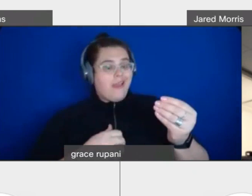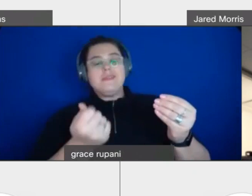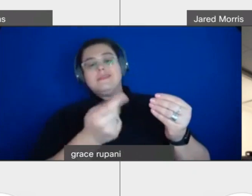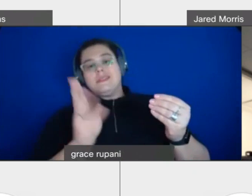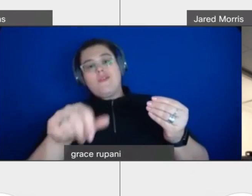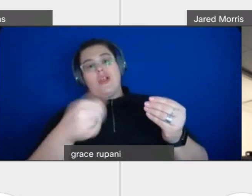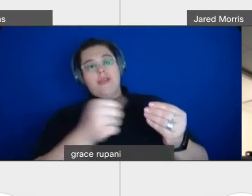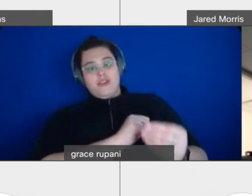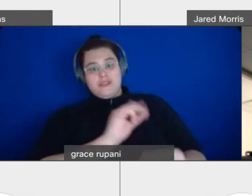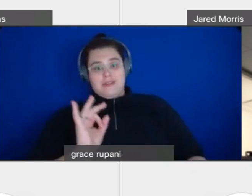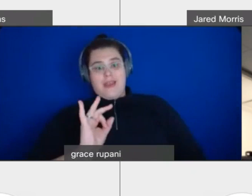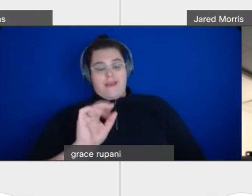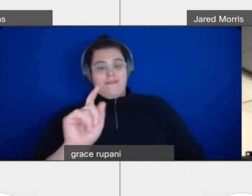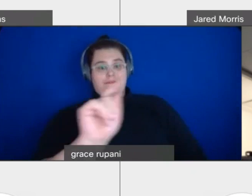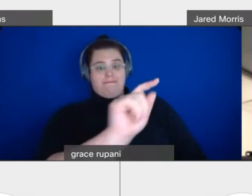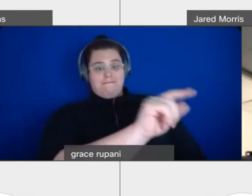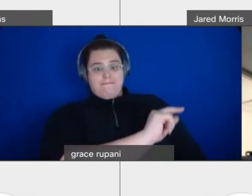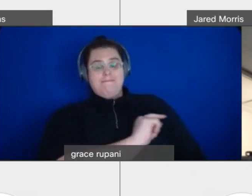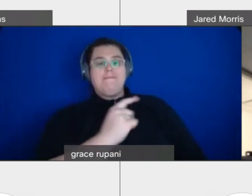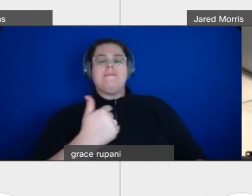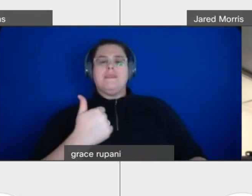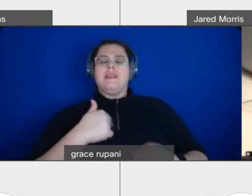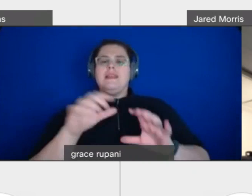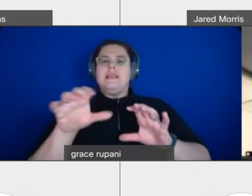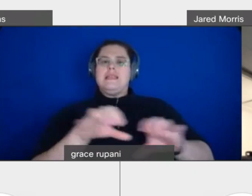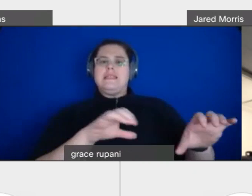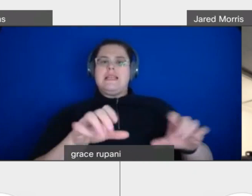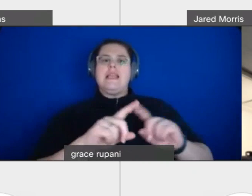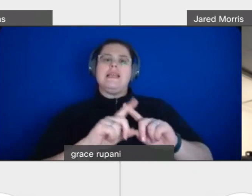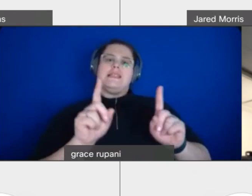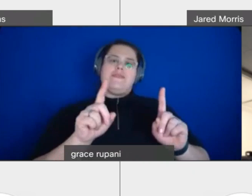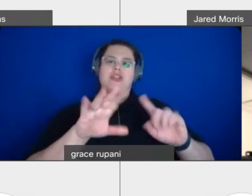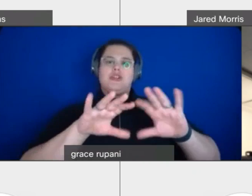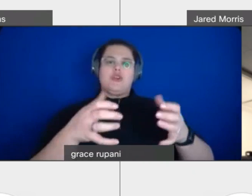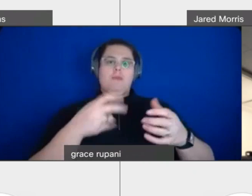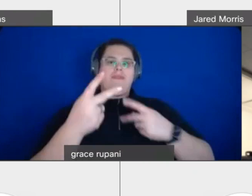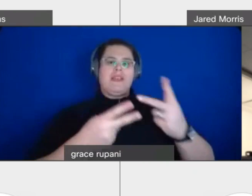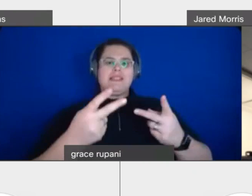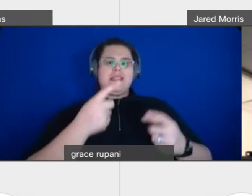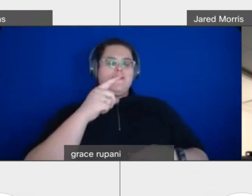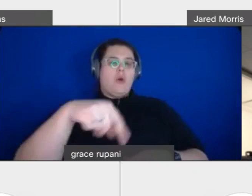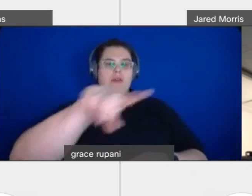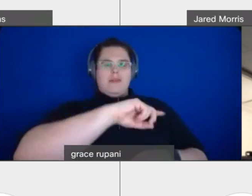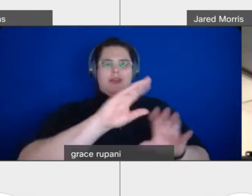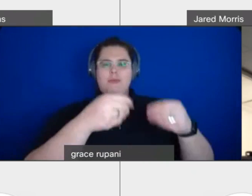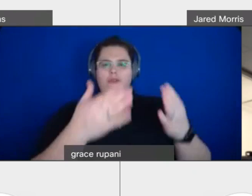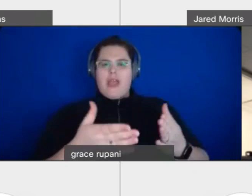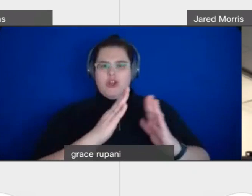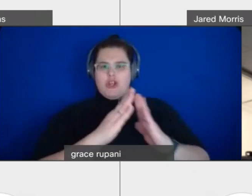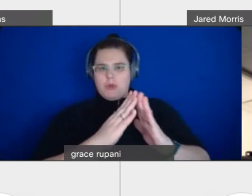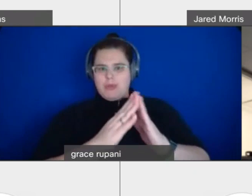had conducted another round of visits to our provider community